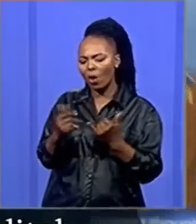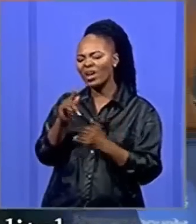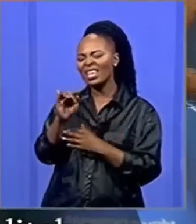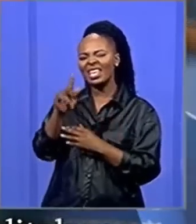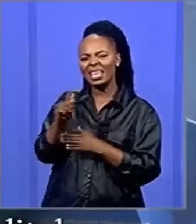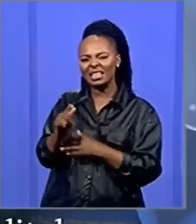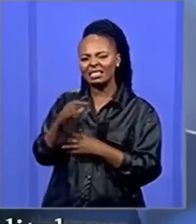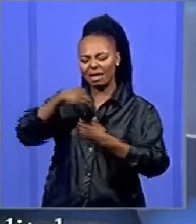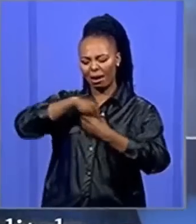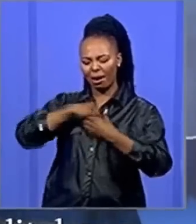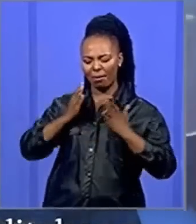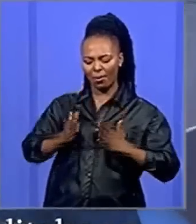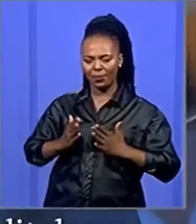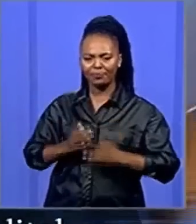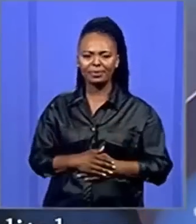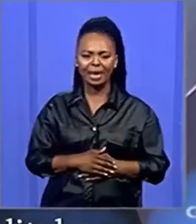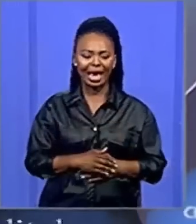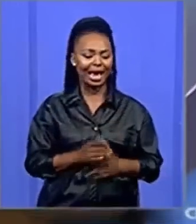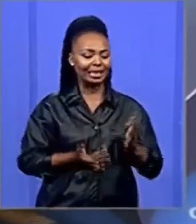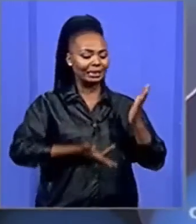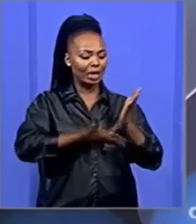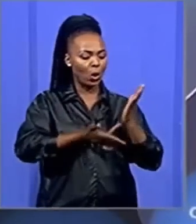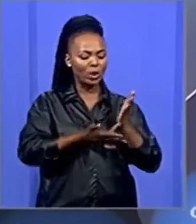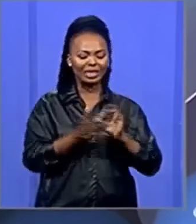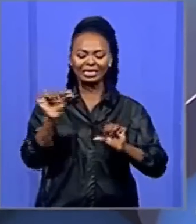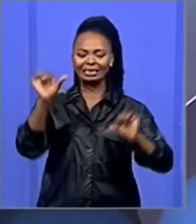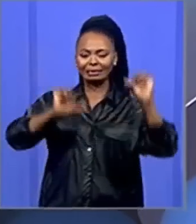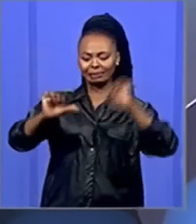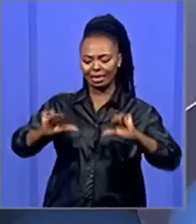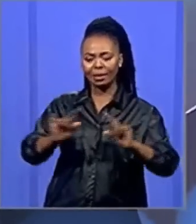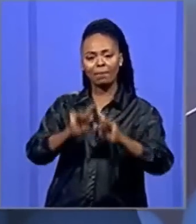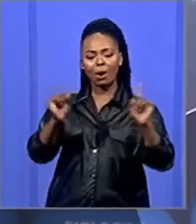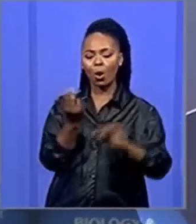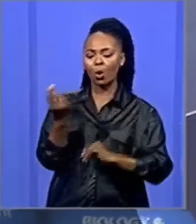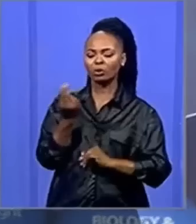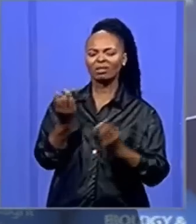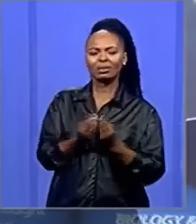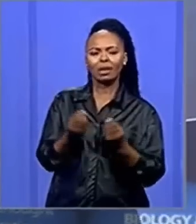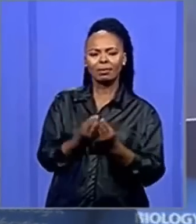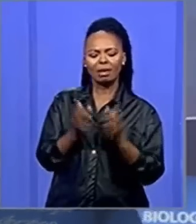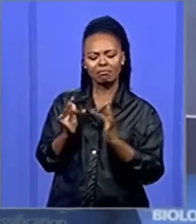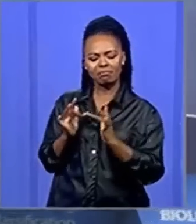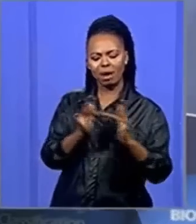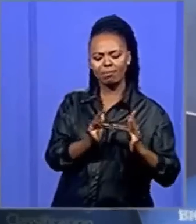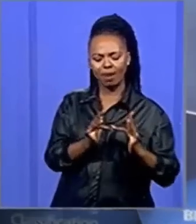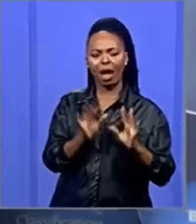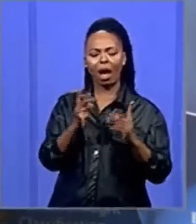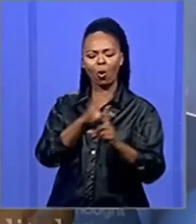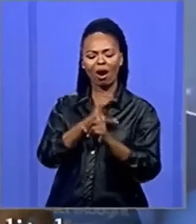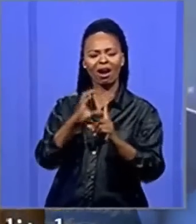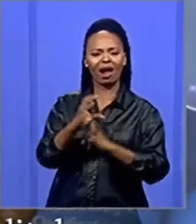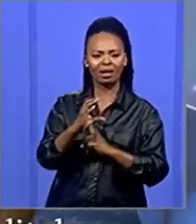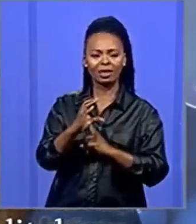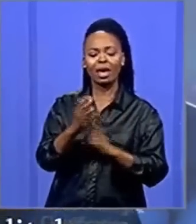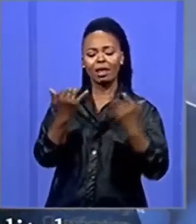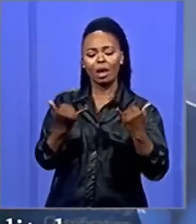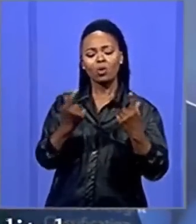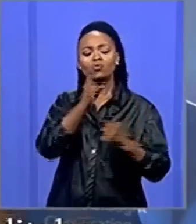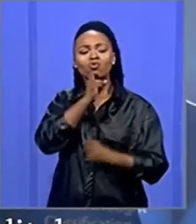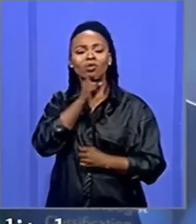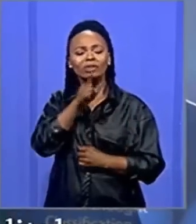Astronomy has, links to technology, to science, but it's also something that connects us by culture, and we want to use all this